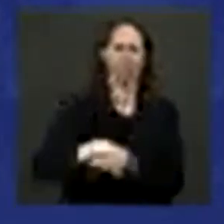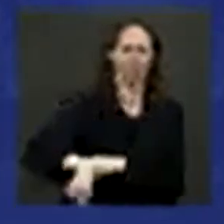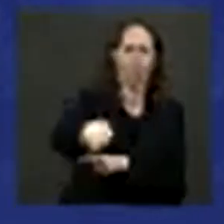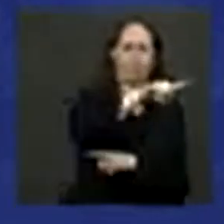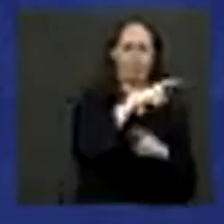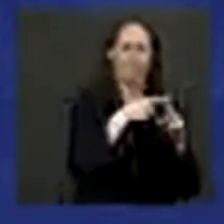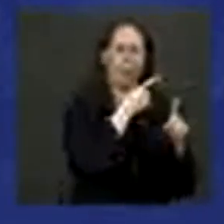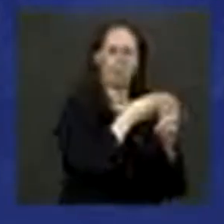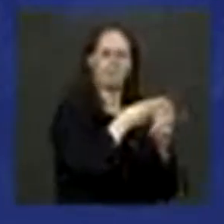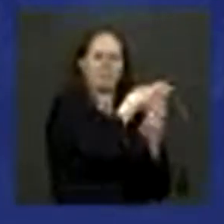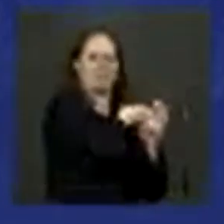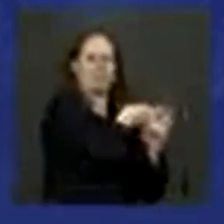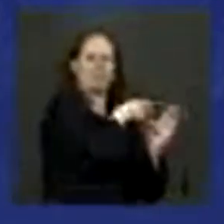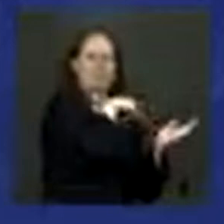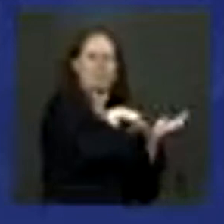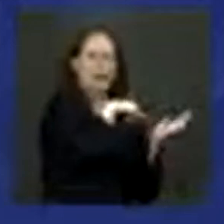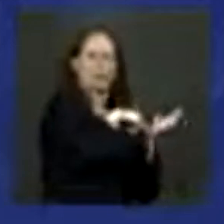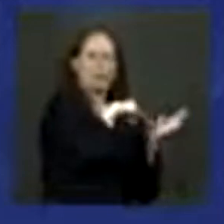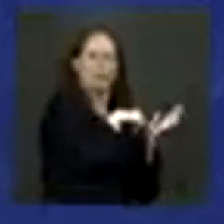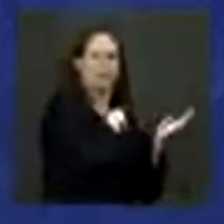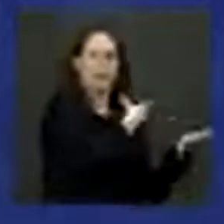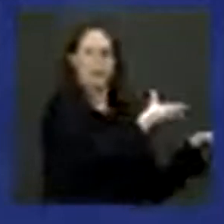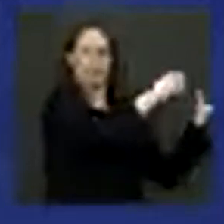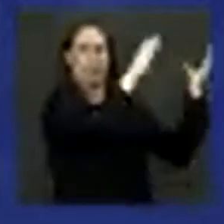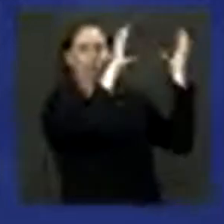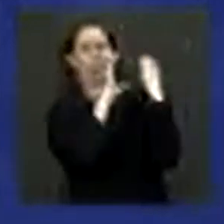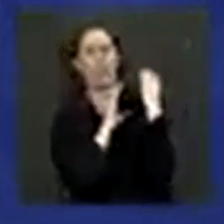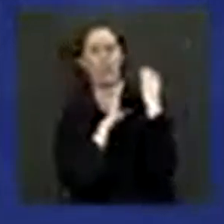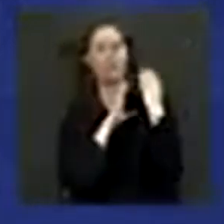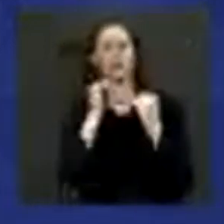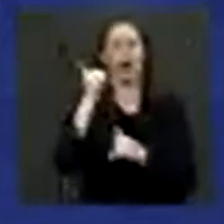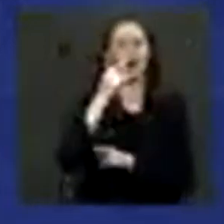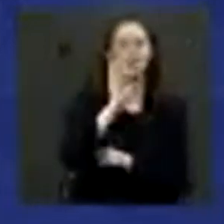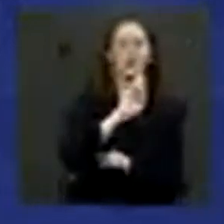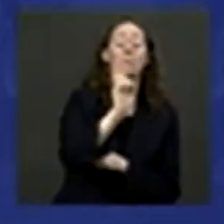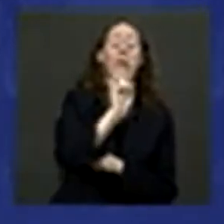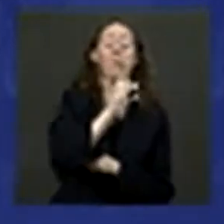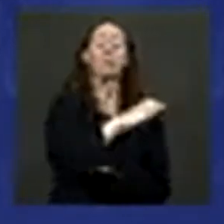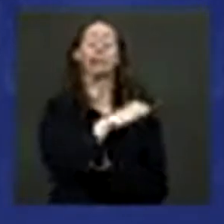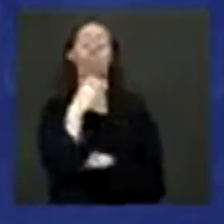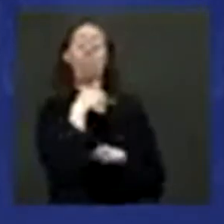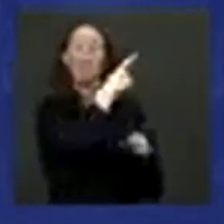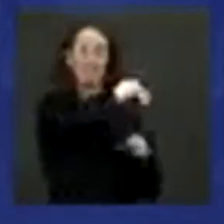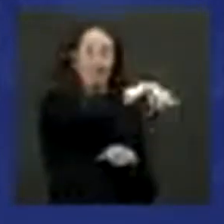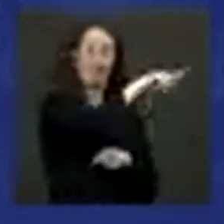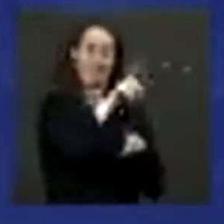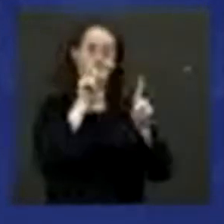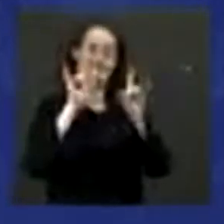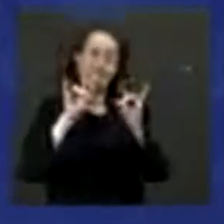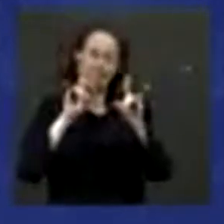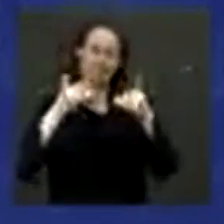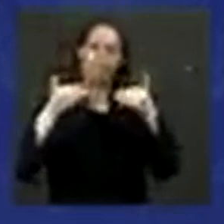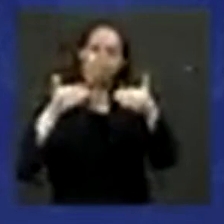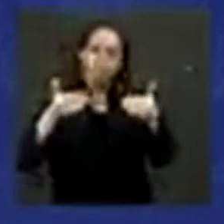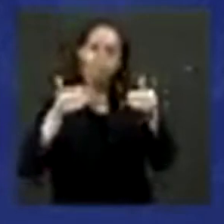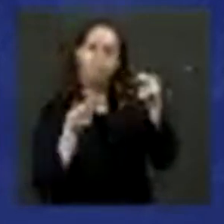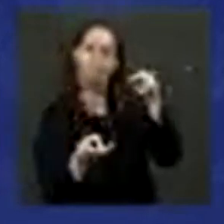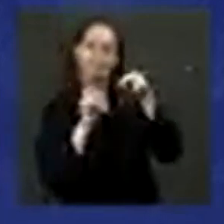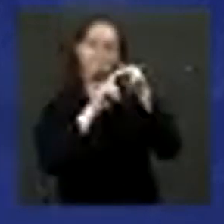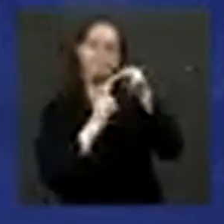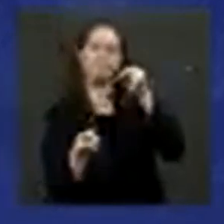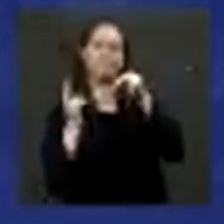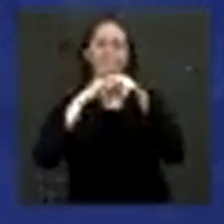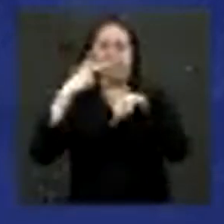years. And Republicans in Congress raised the debt 3 times when Donald Trump was